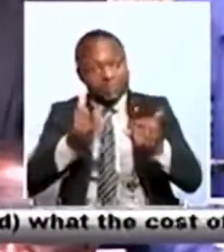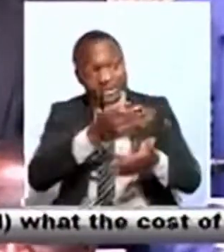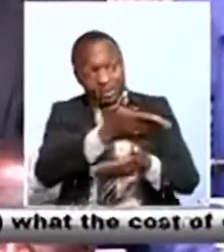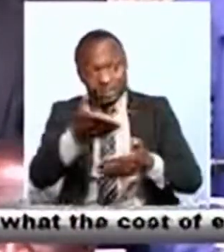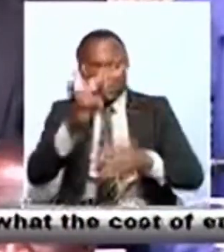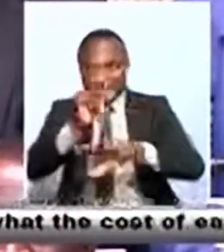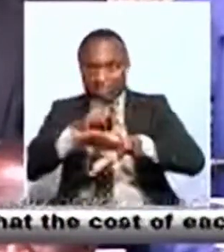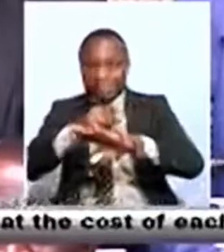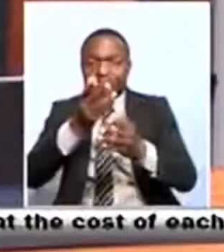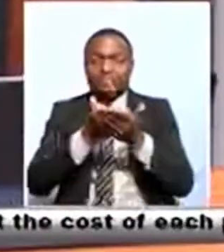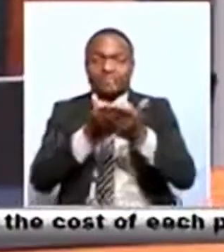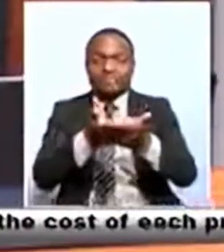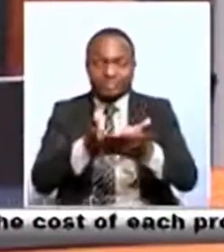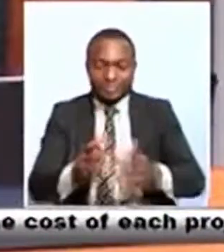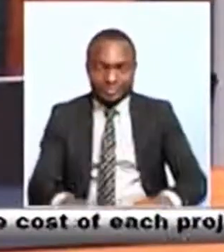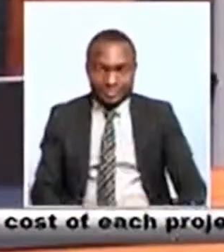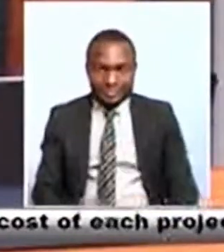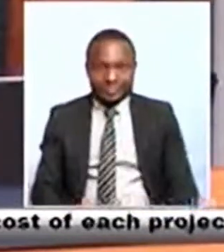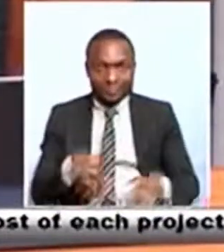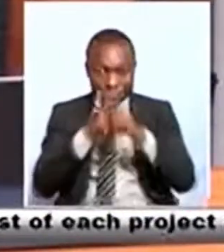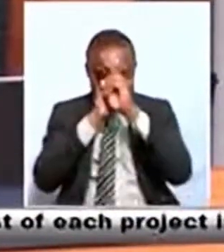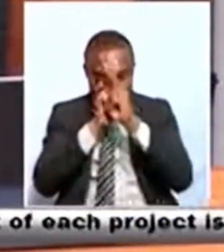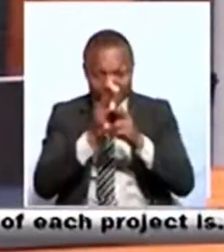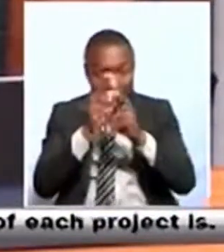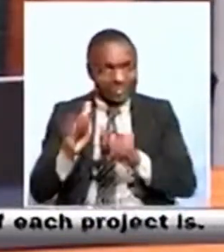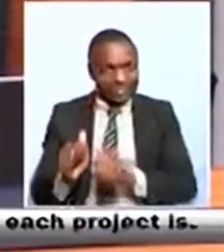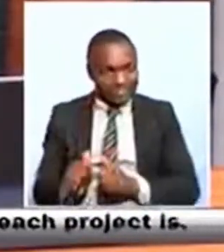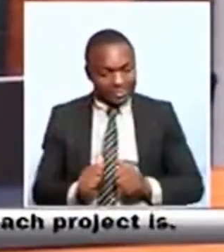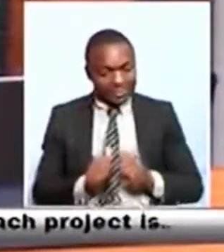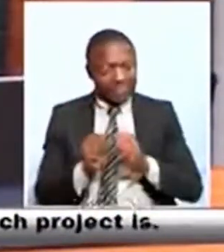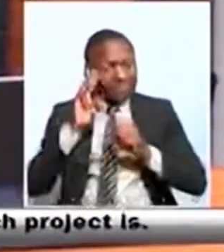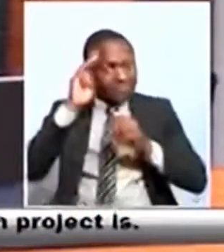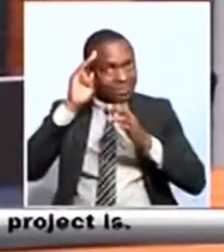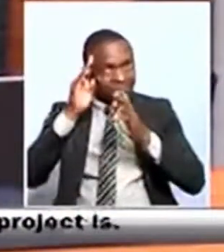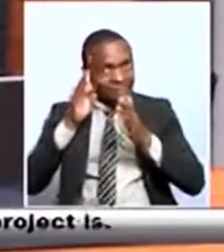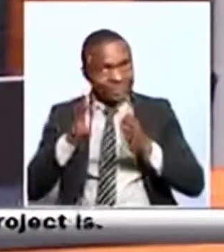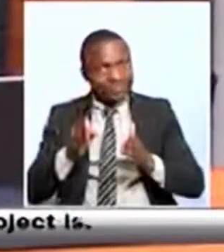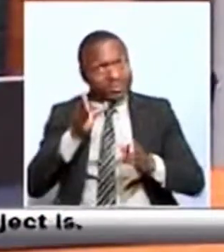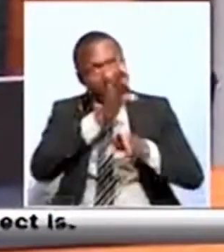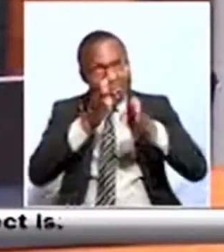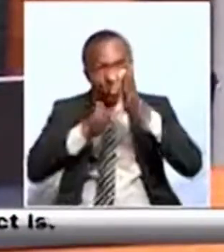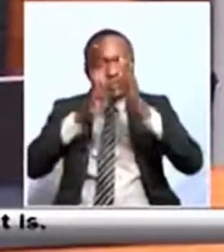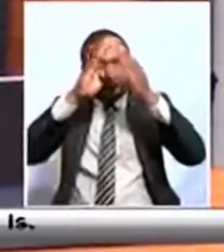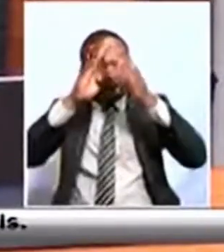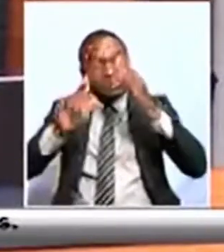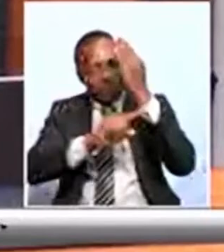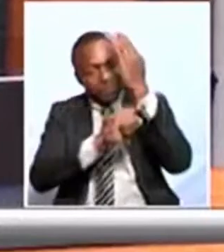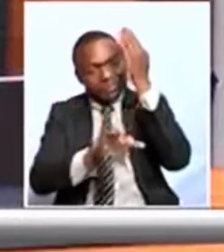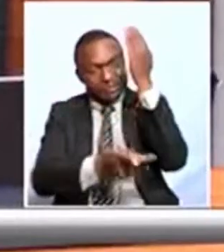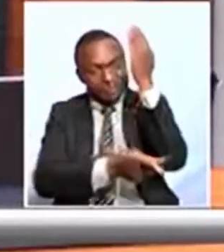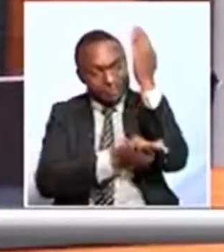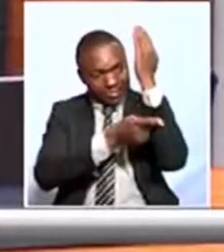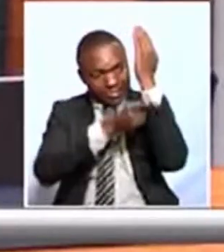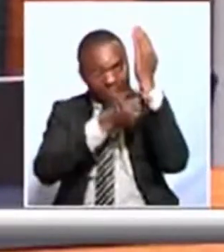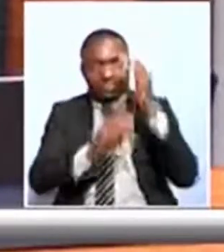Speaker. The Honorable Acting Minister of Infrastructure, Housing and Urban Development.